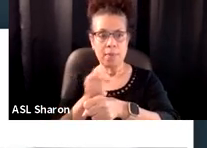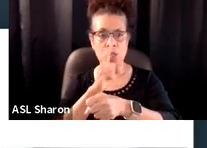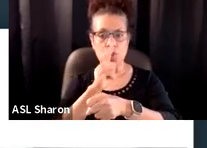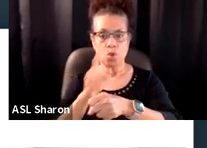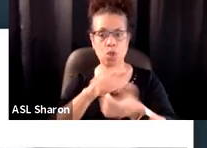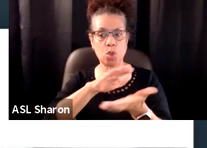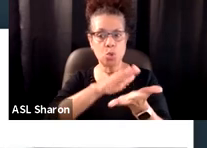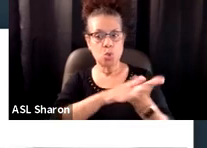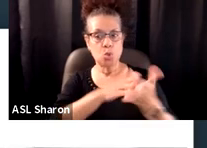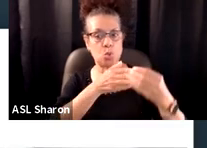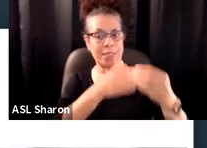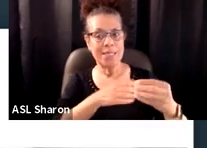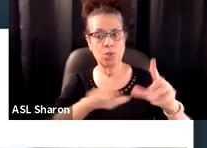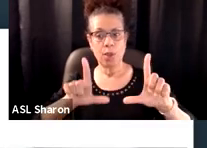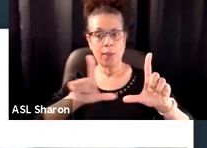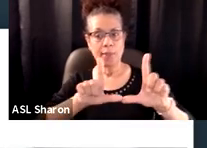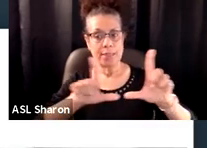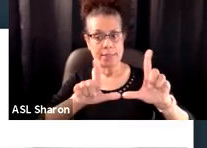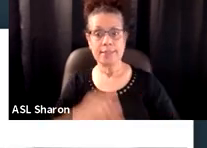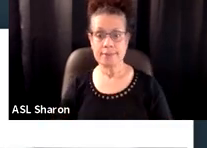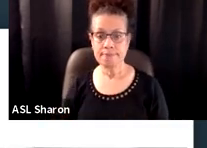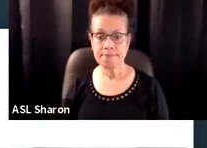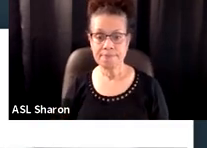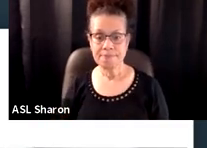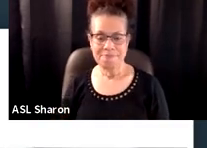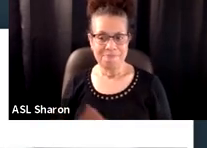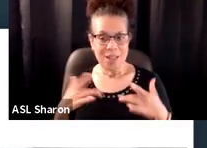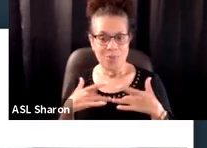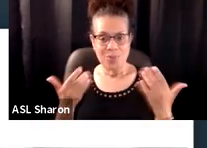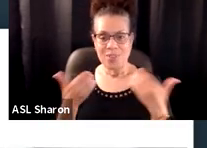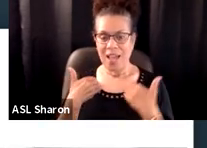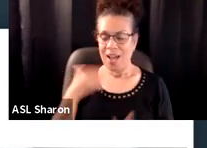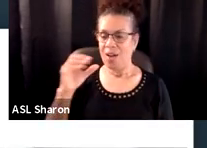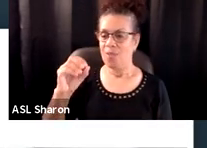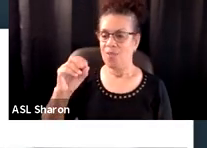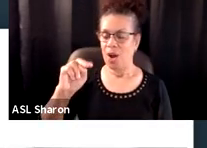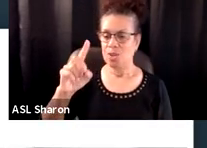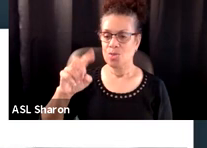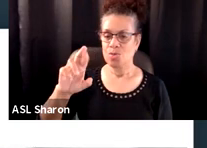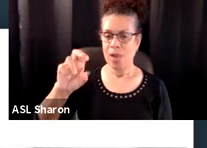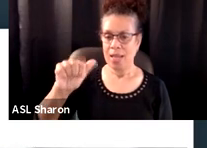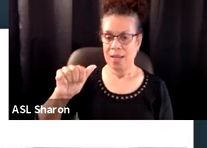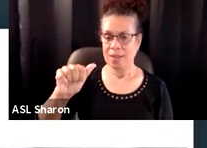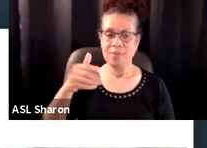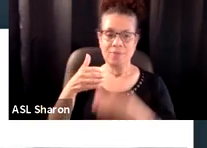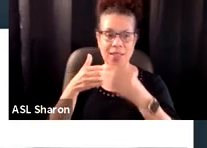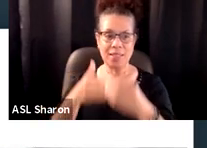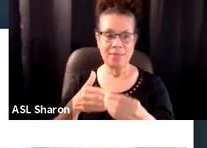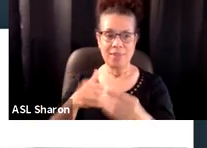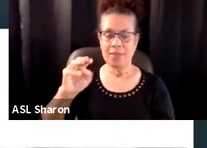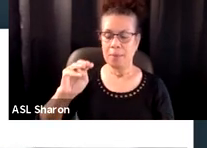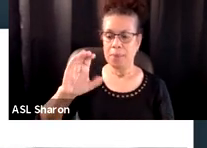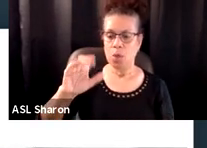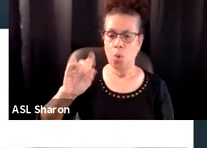school leader licensure super excited to have andrea at the helm of the bcla mccormick and she's